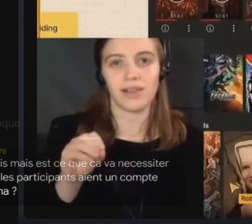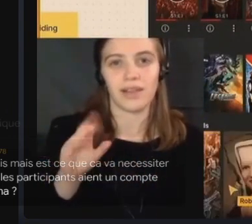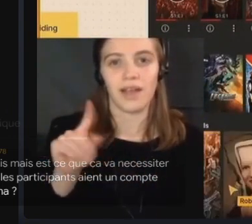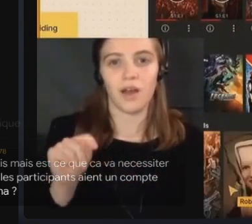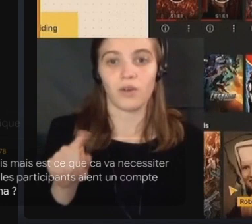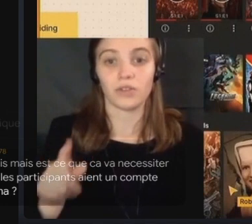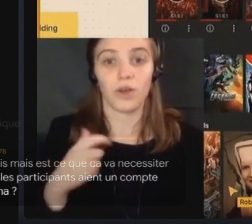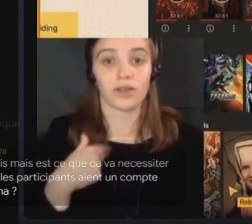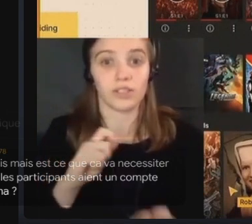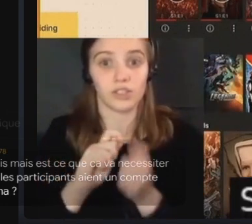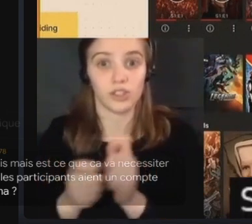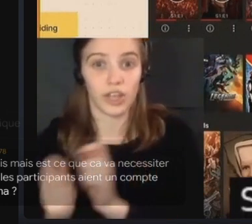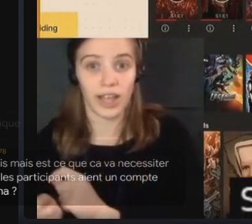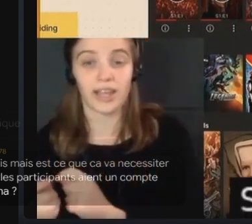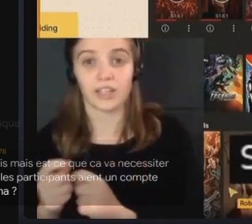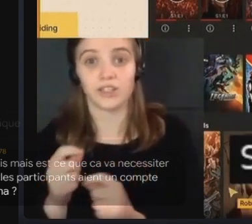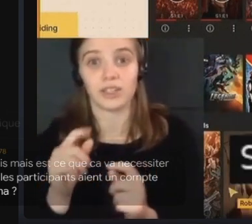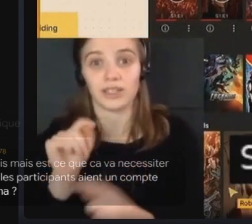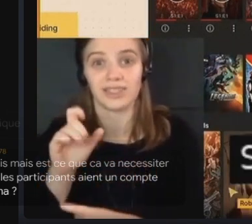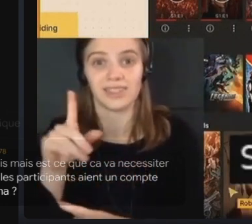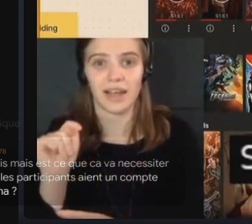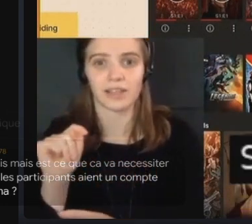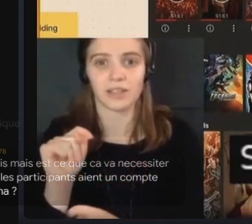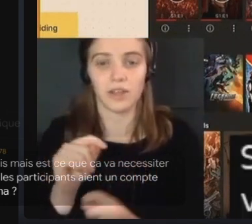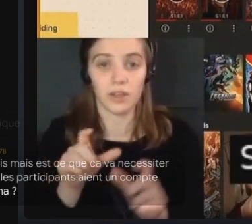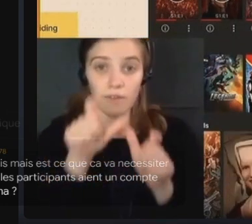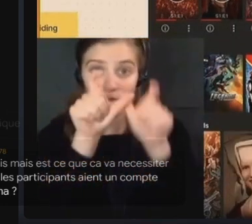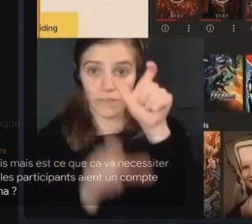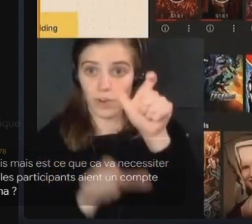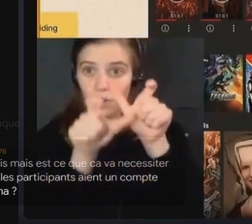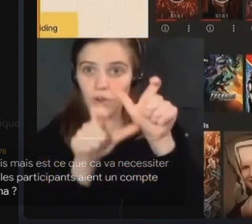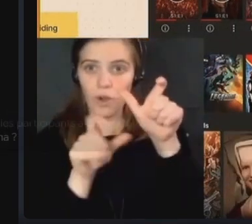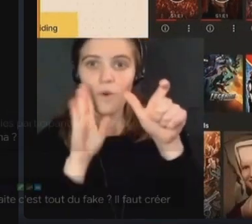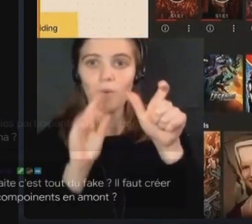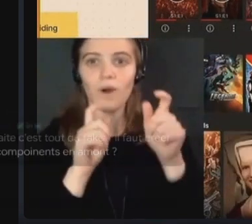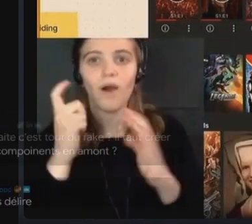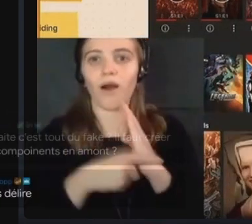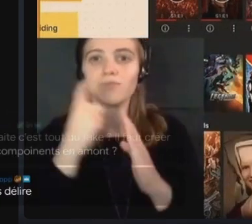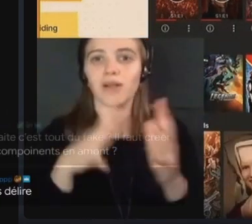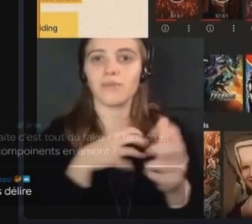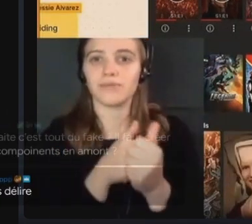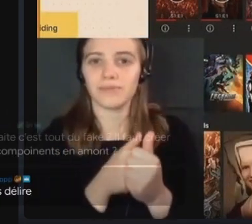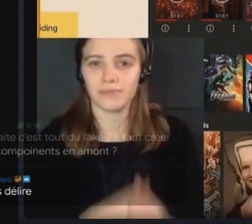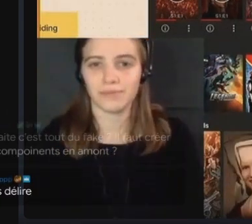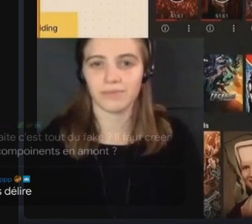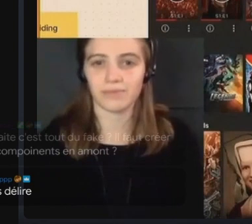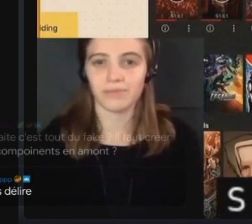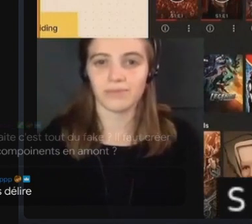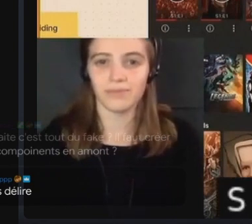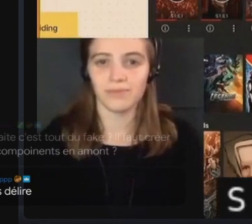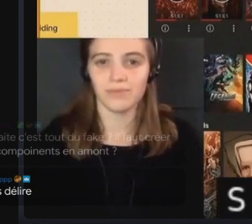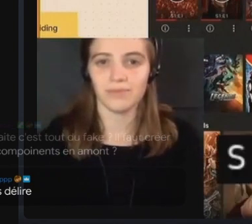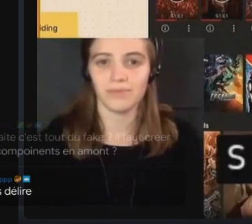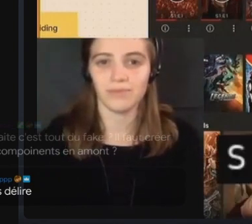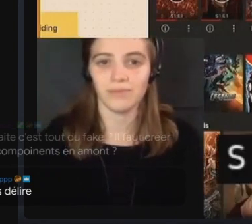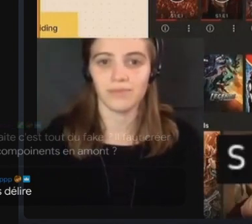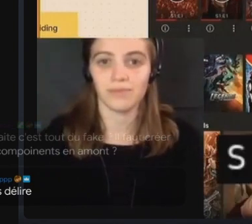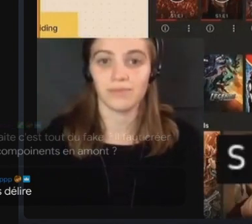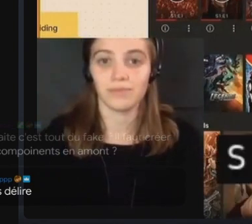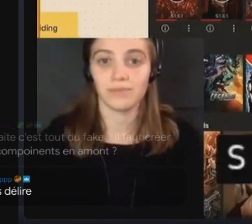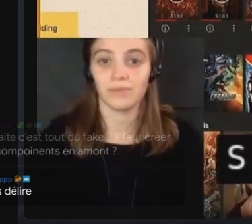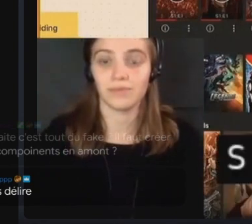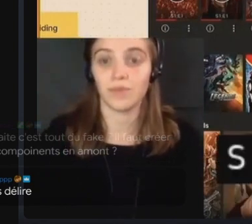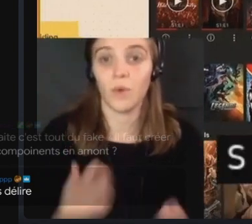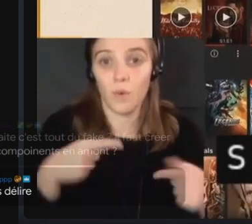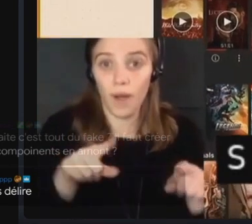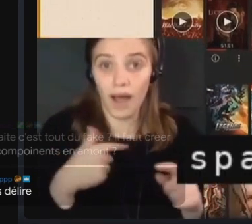vertical spacing will dynamically update. So I can easily Les cons, ils ont fait de l'auto-layout. add new